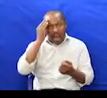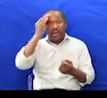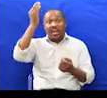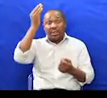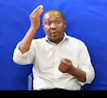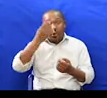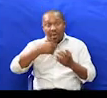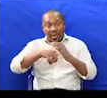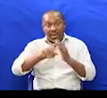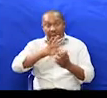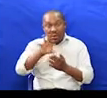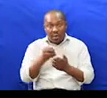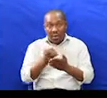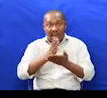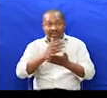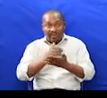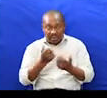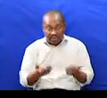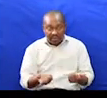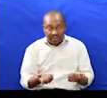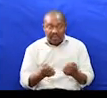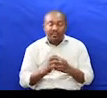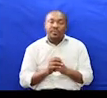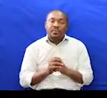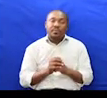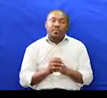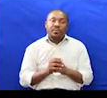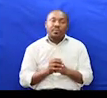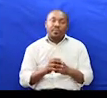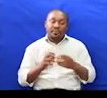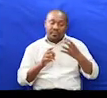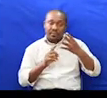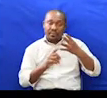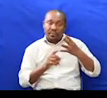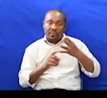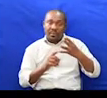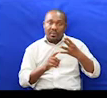another one, Dalton said that atoms